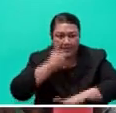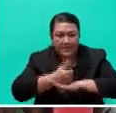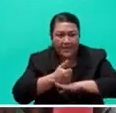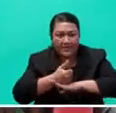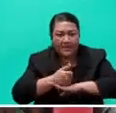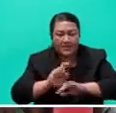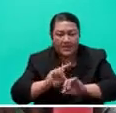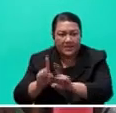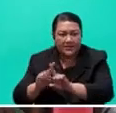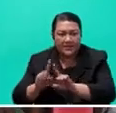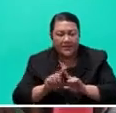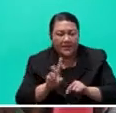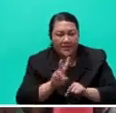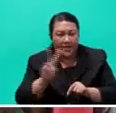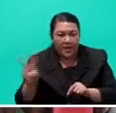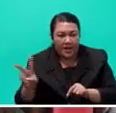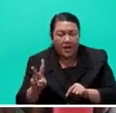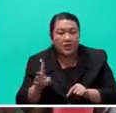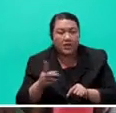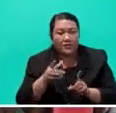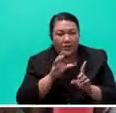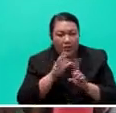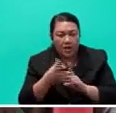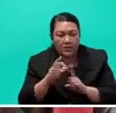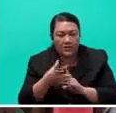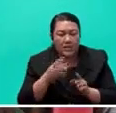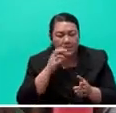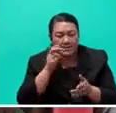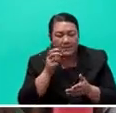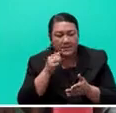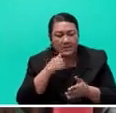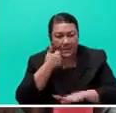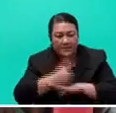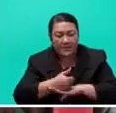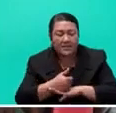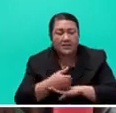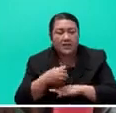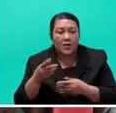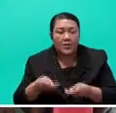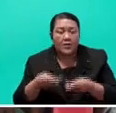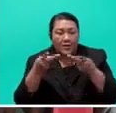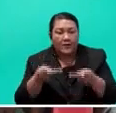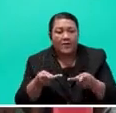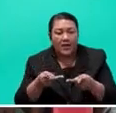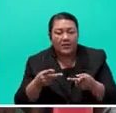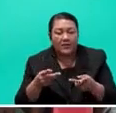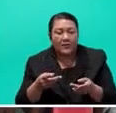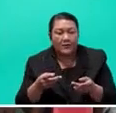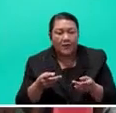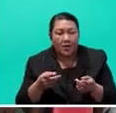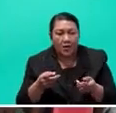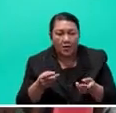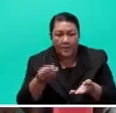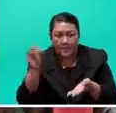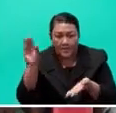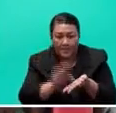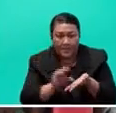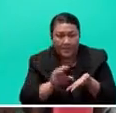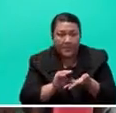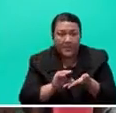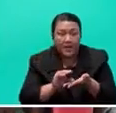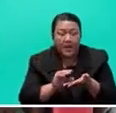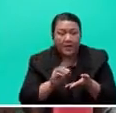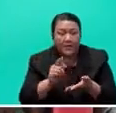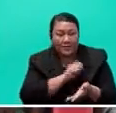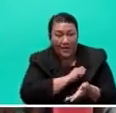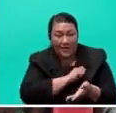Council, establish the Fiji Register, provide for the management and operating trust funds for places registered in the Fiji